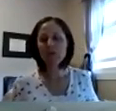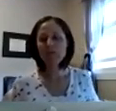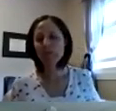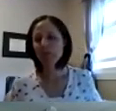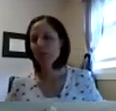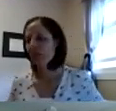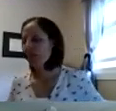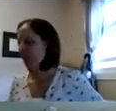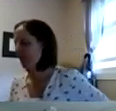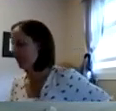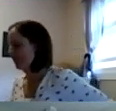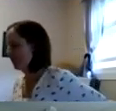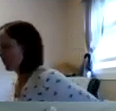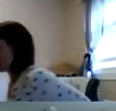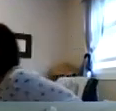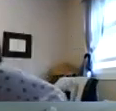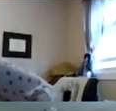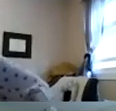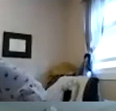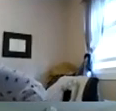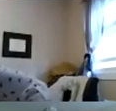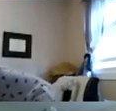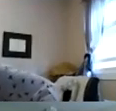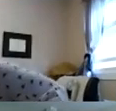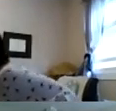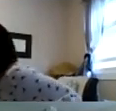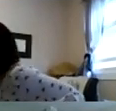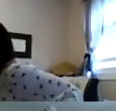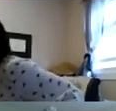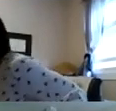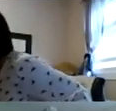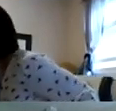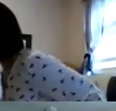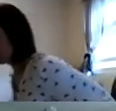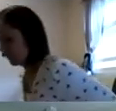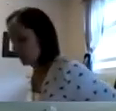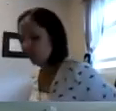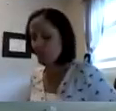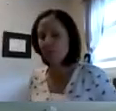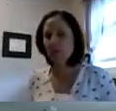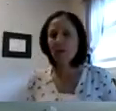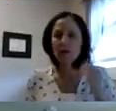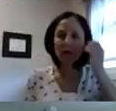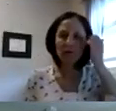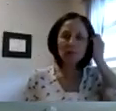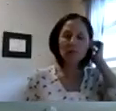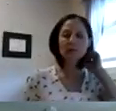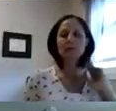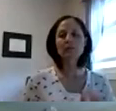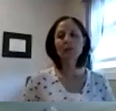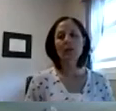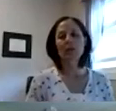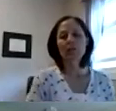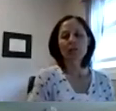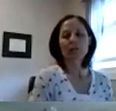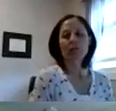granting, but our programs as well, and determines ways that we can be more efficient in what we do. And then we're very thrilled today to be